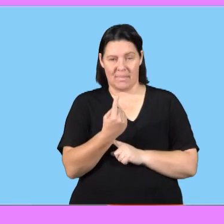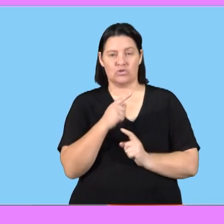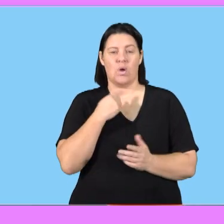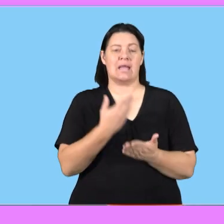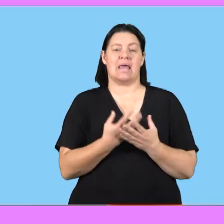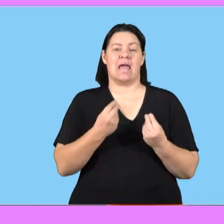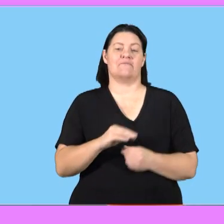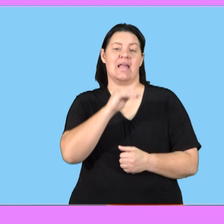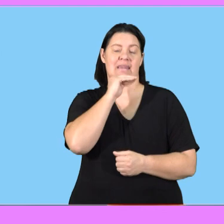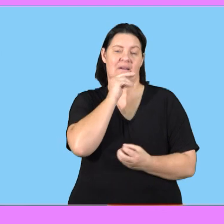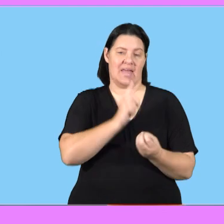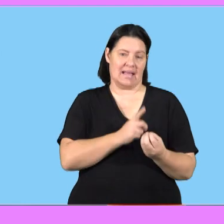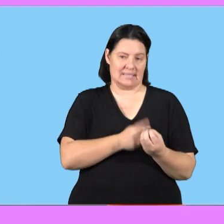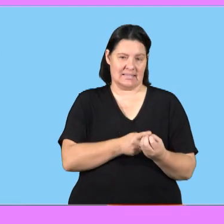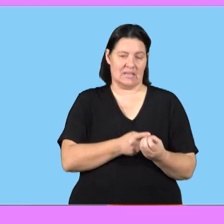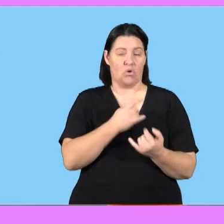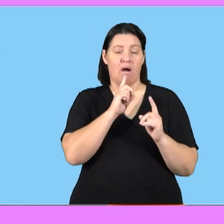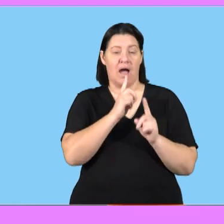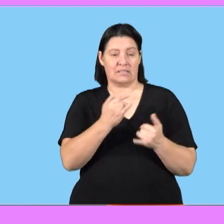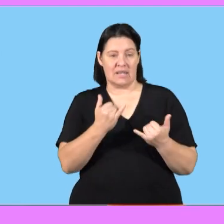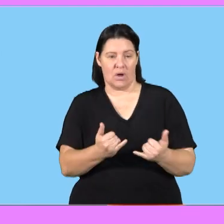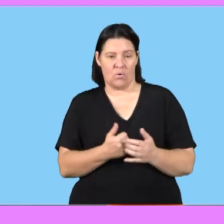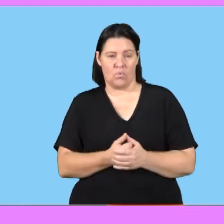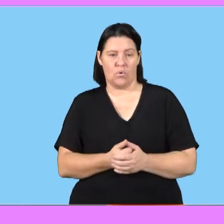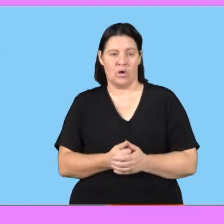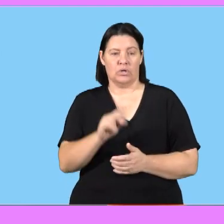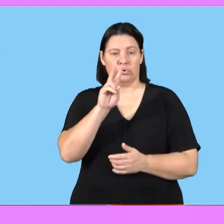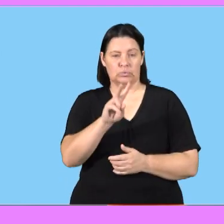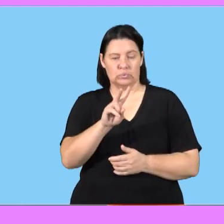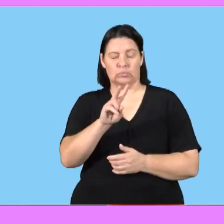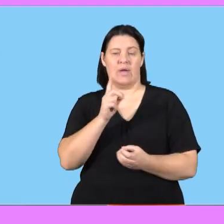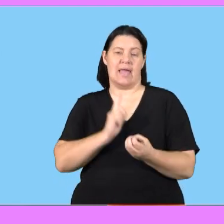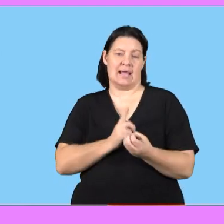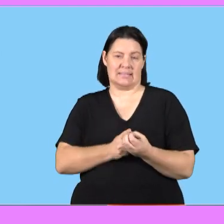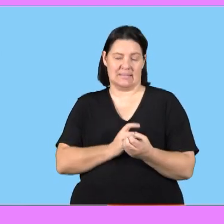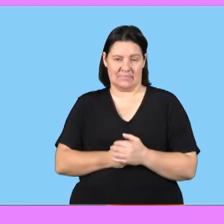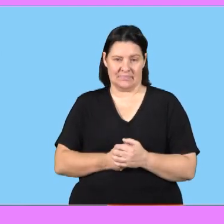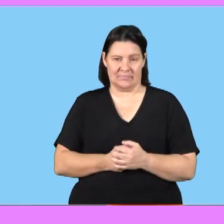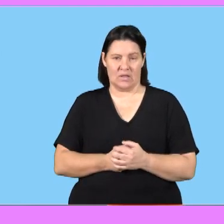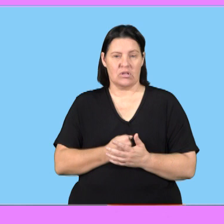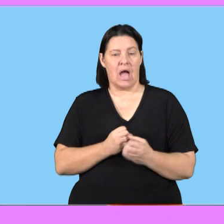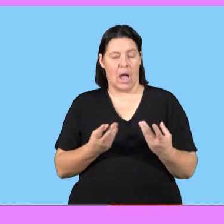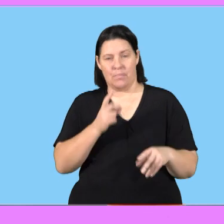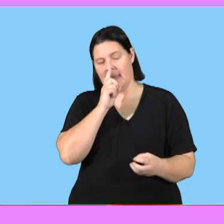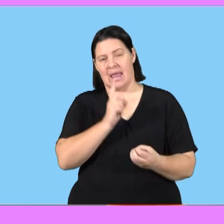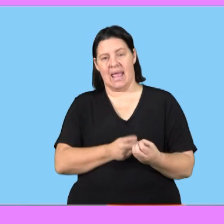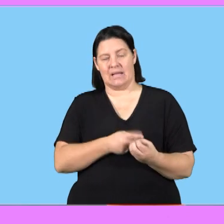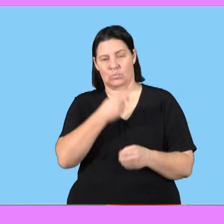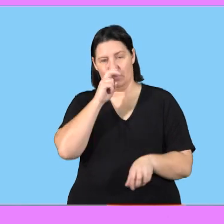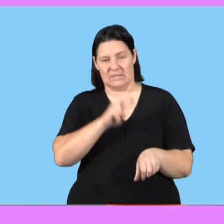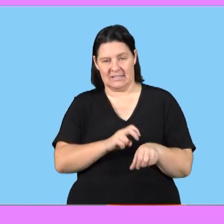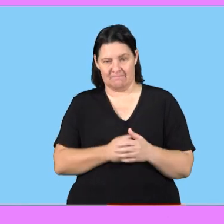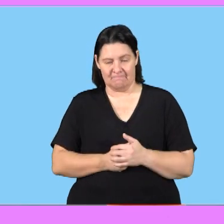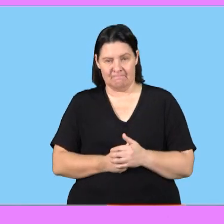we can have enough, and then the answer now will be 2 eggs. This is the number of eggs that we